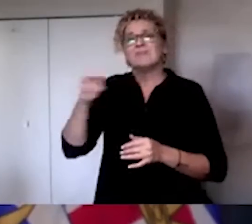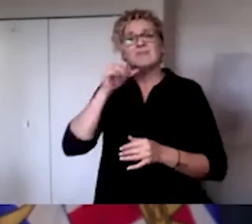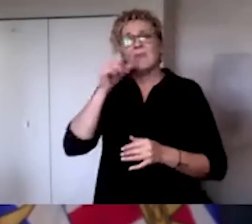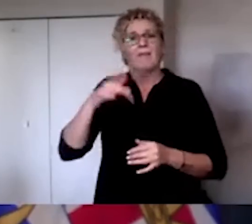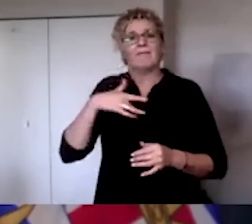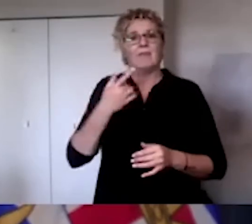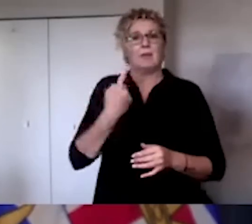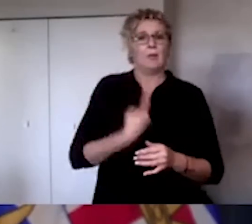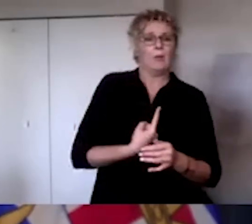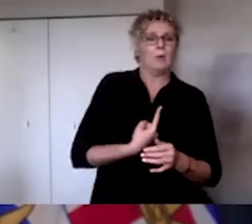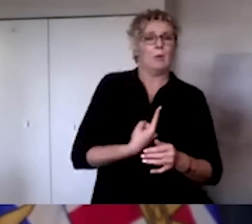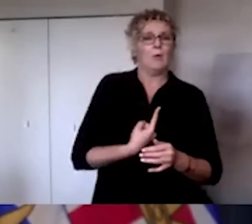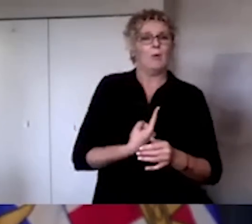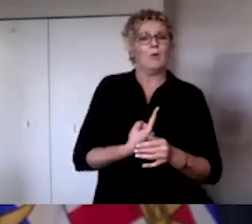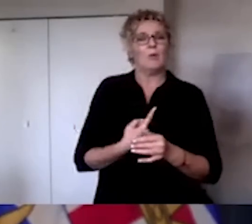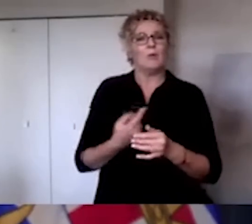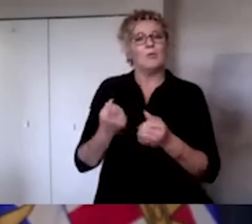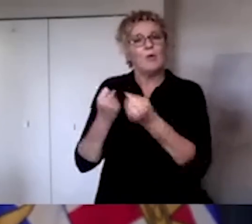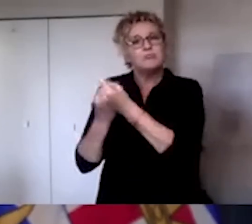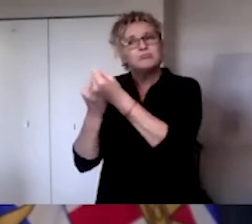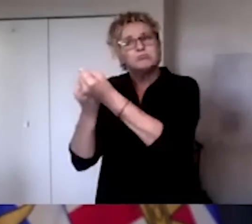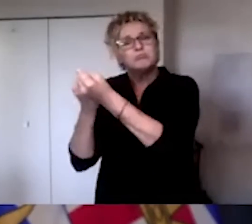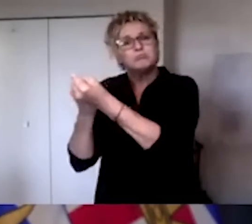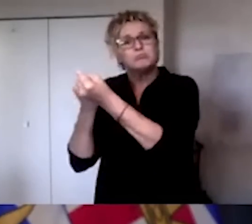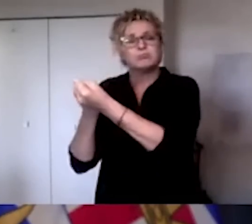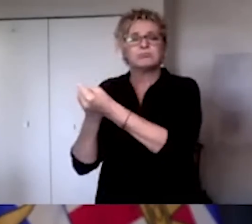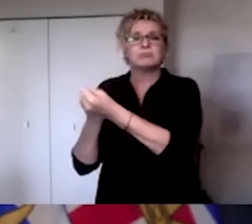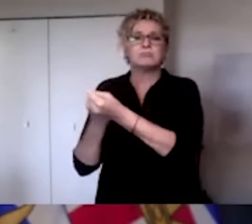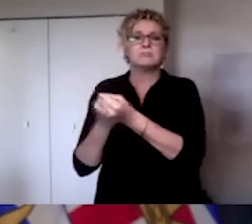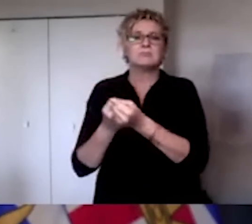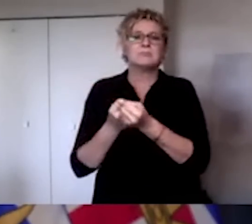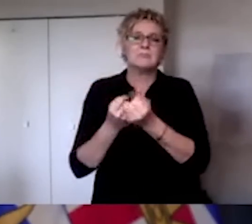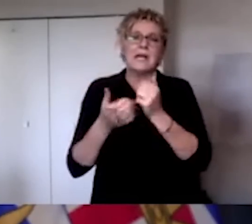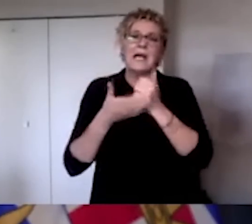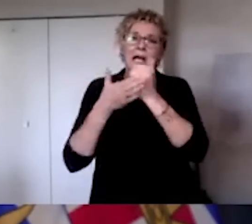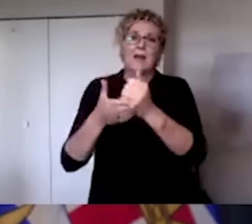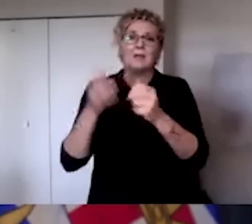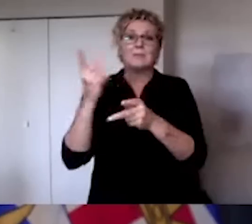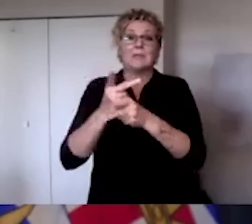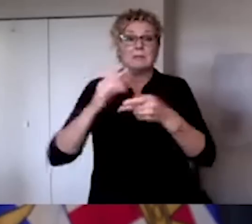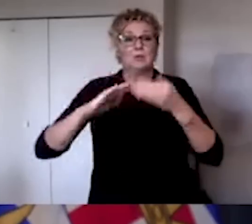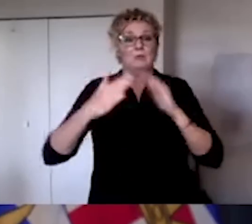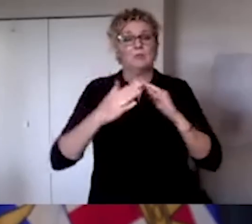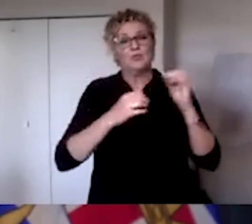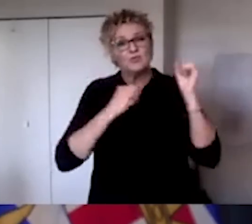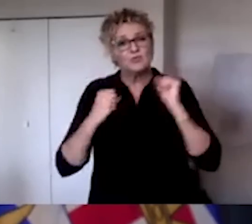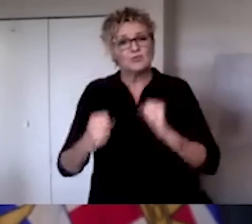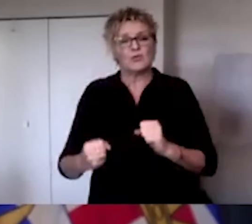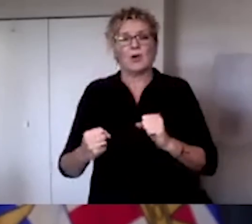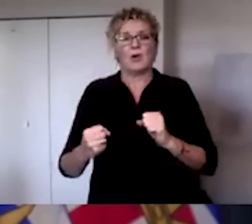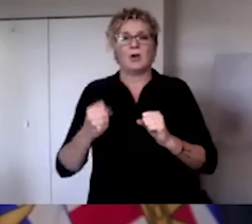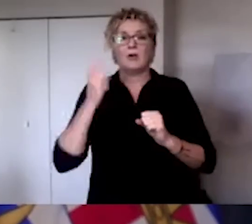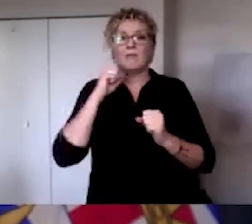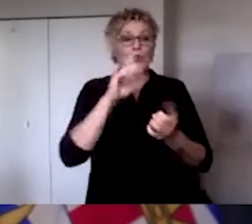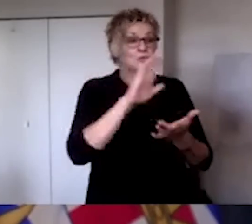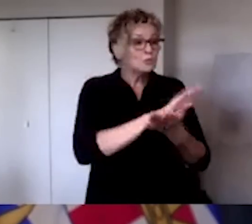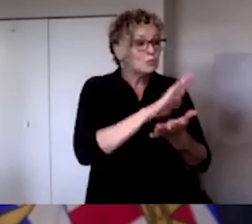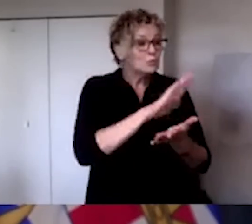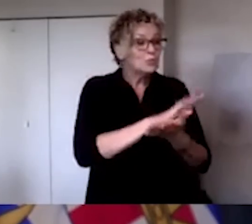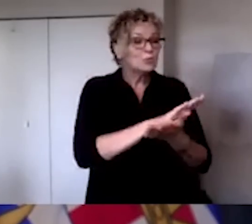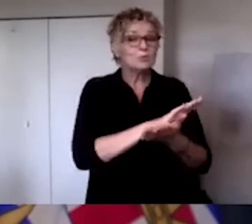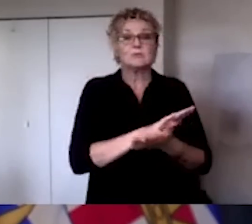to reach out to the seniors and elders in your life, your friends, and your loved ones who may be at